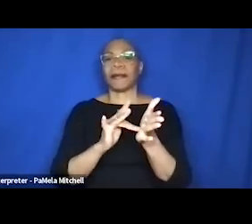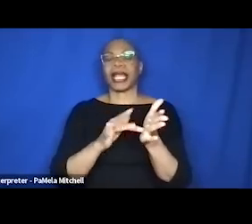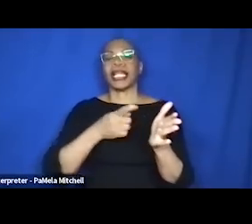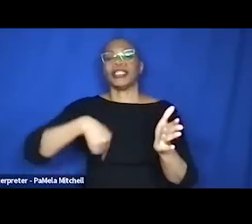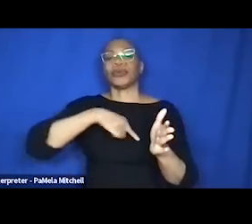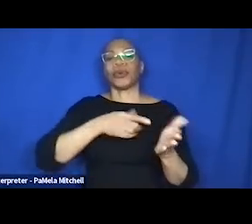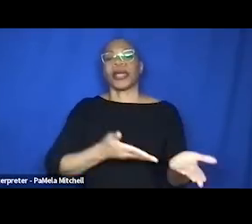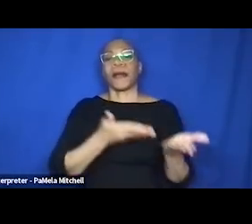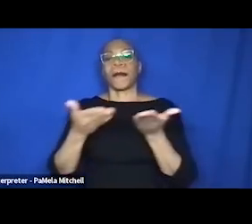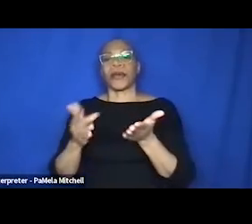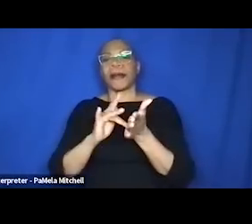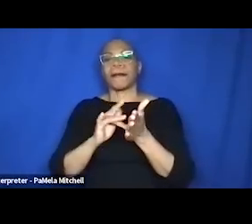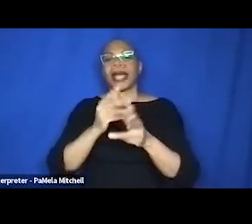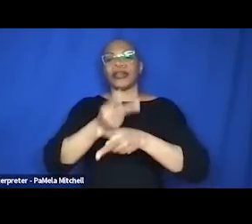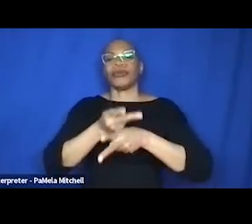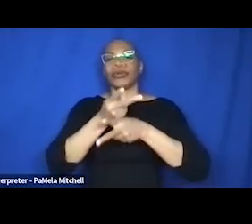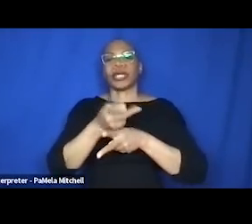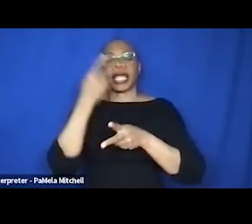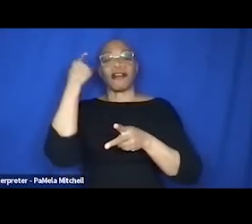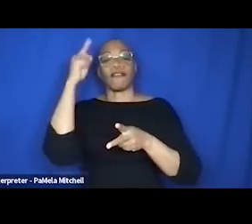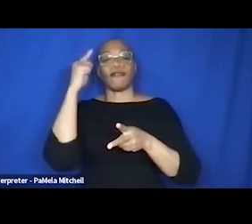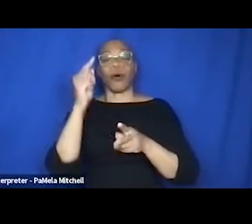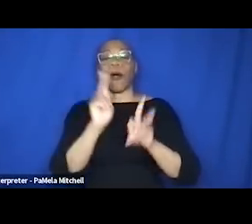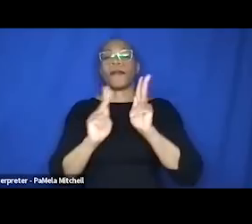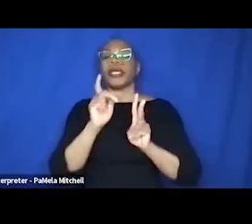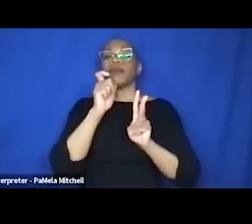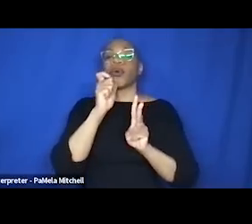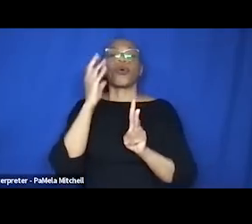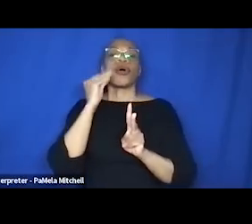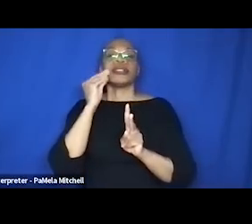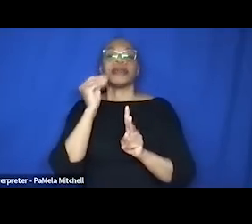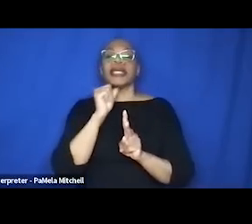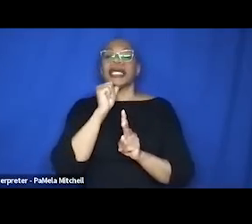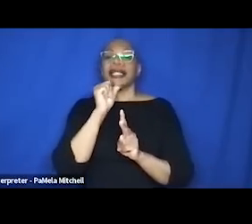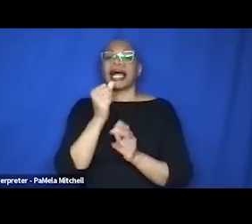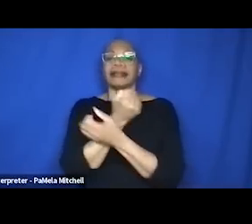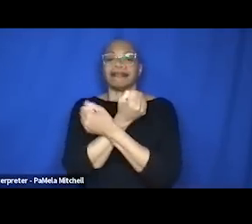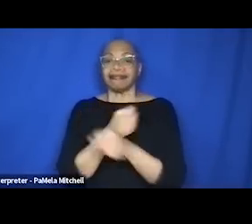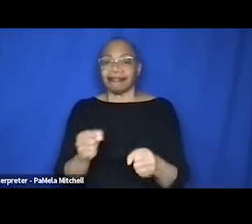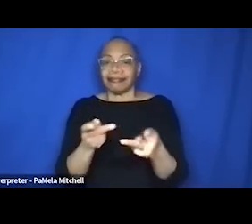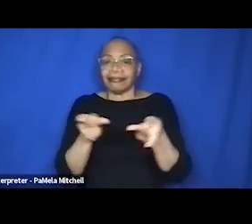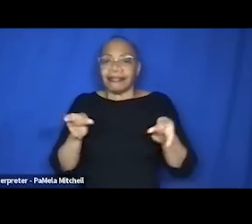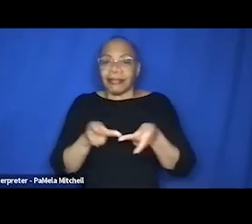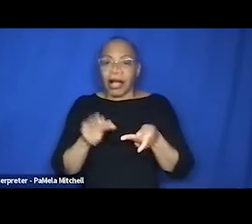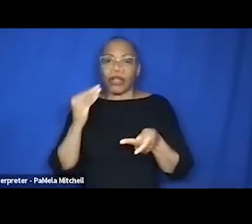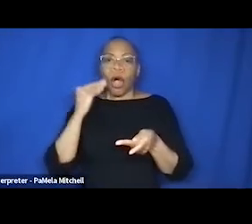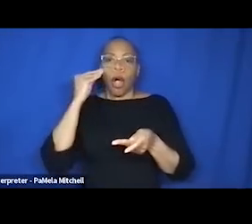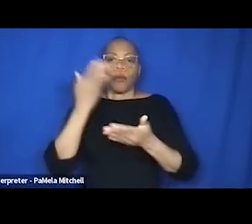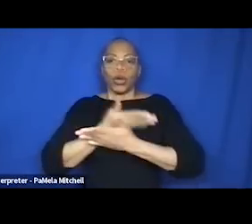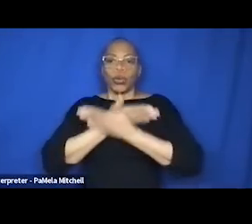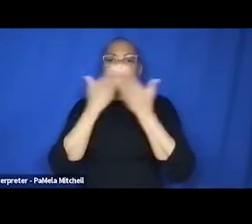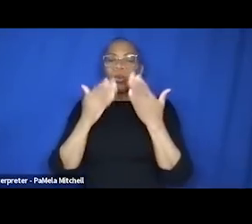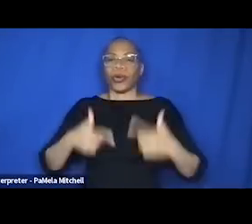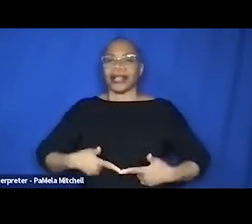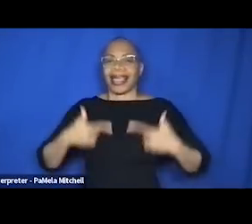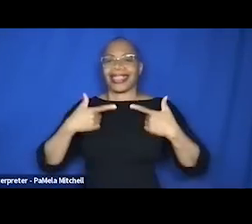care designed to meet the needs of people experiencing unsheltered homelessness to them in their environment. Of course, we go